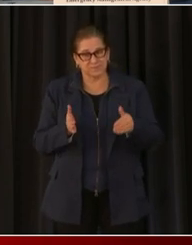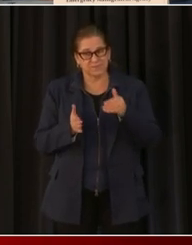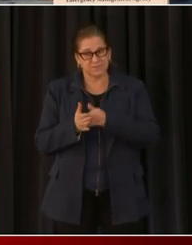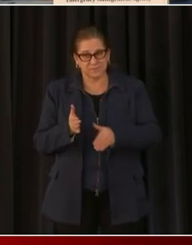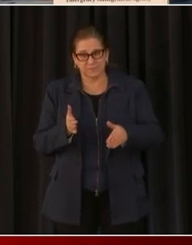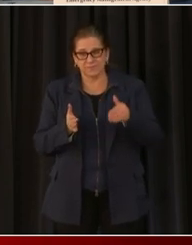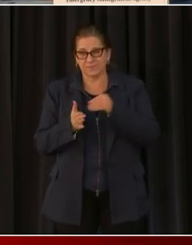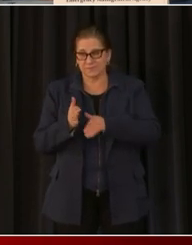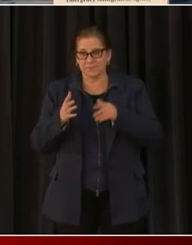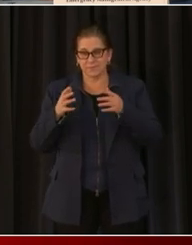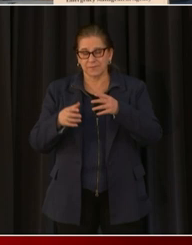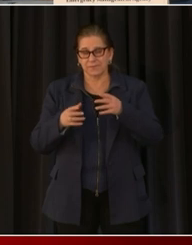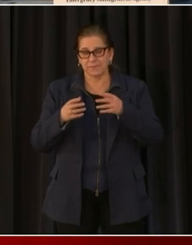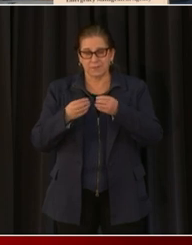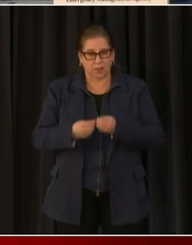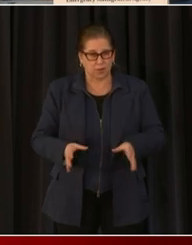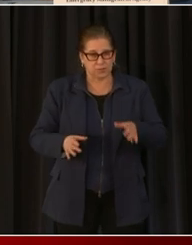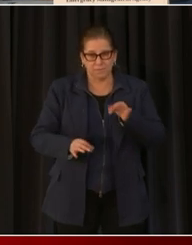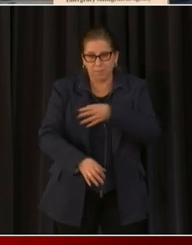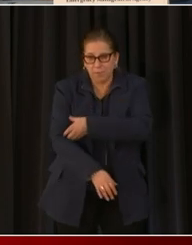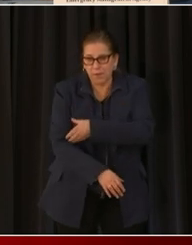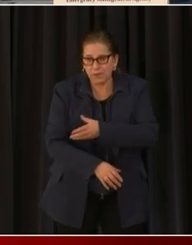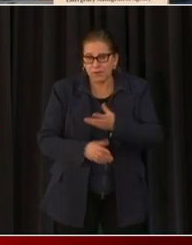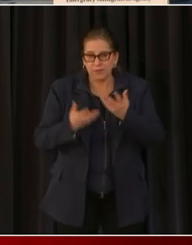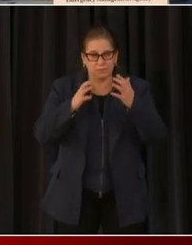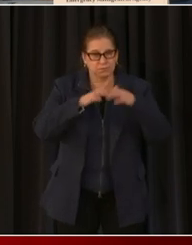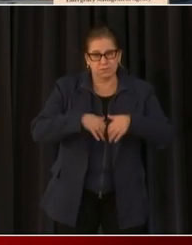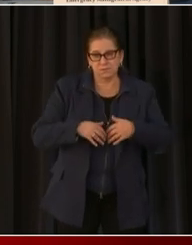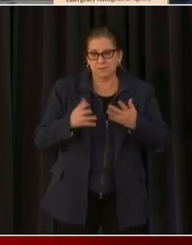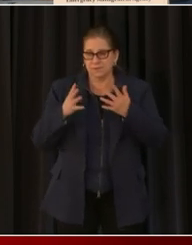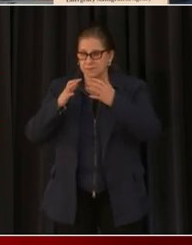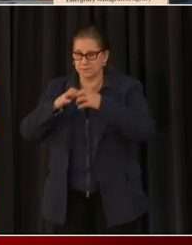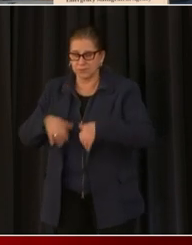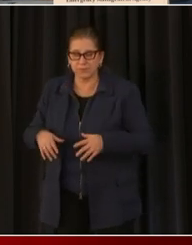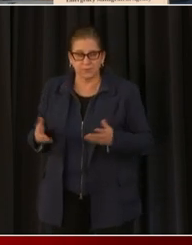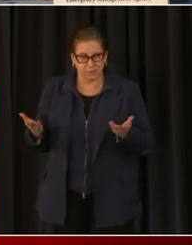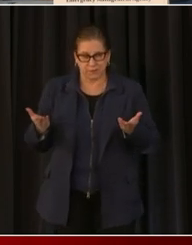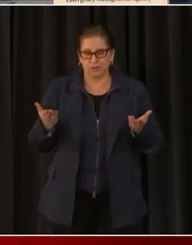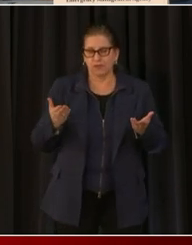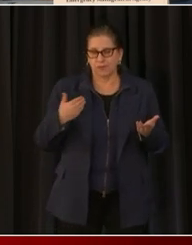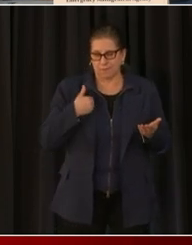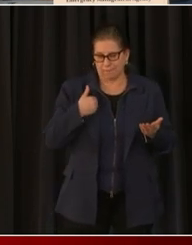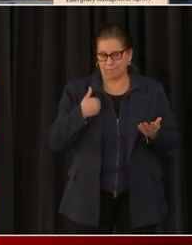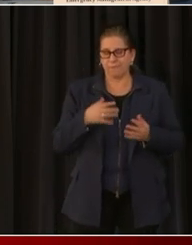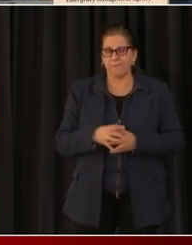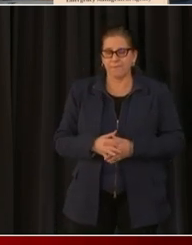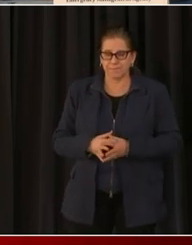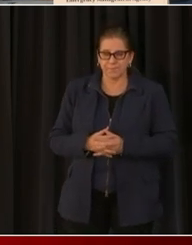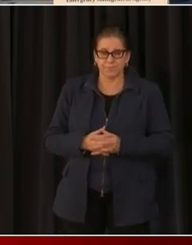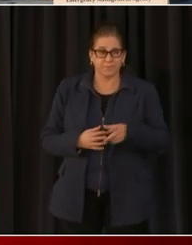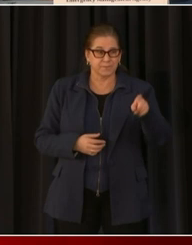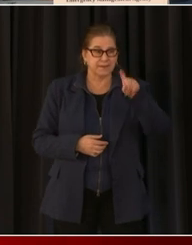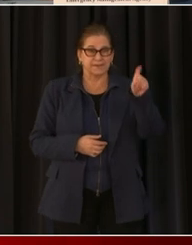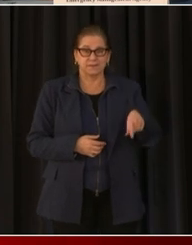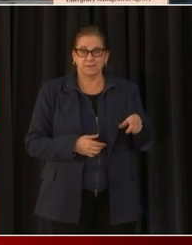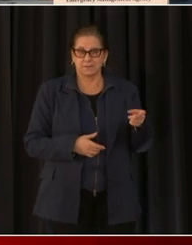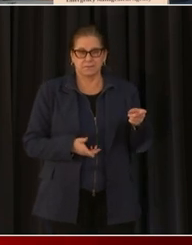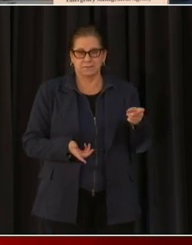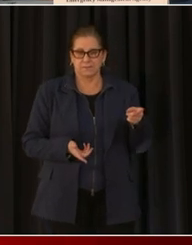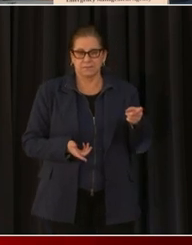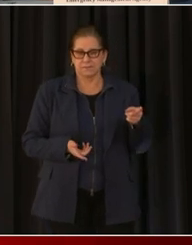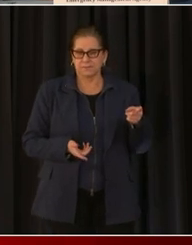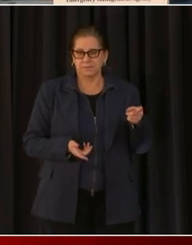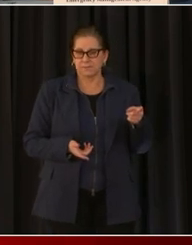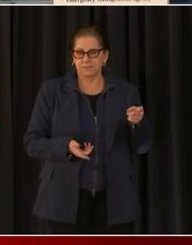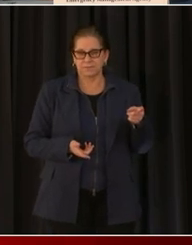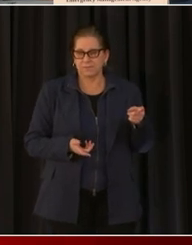power grid. To contrast with what we are seeing in Texas is that